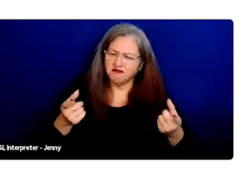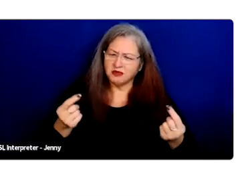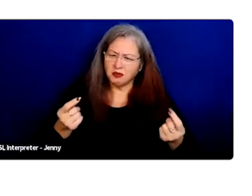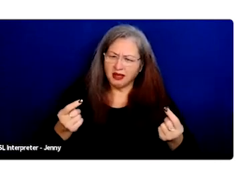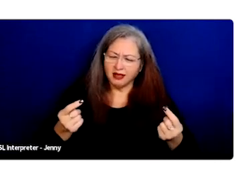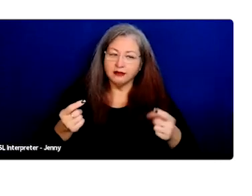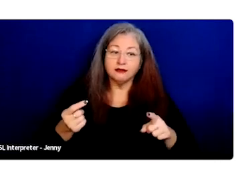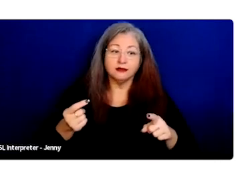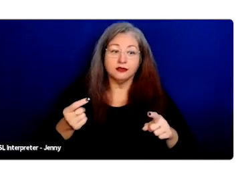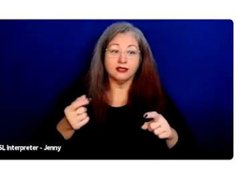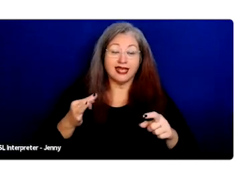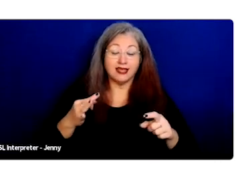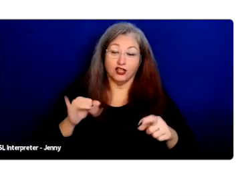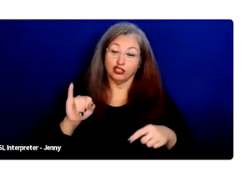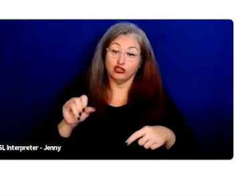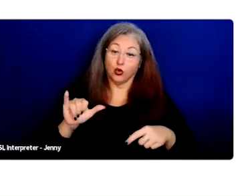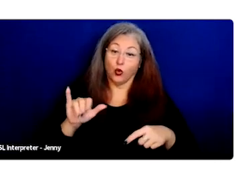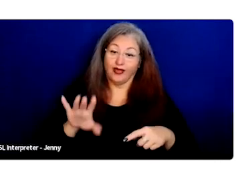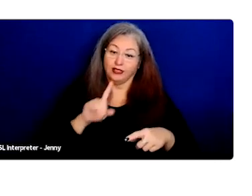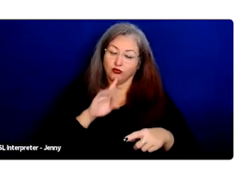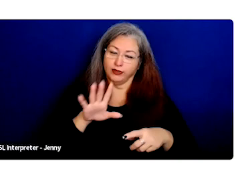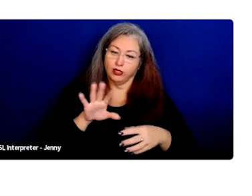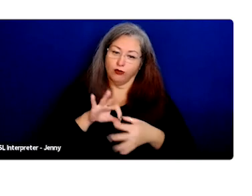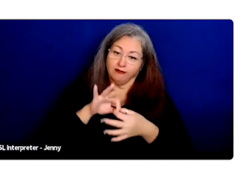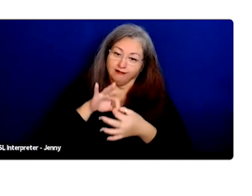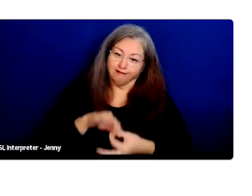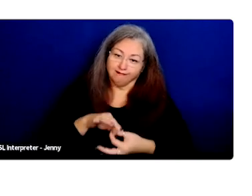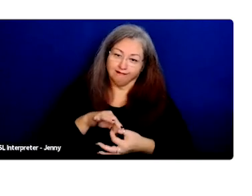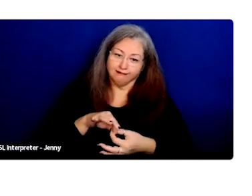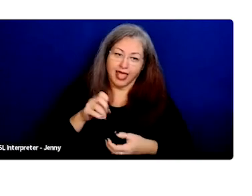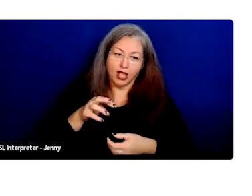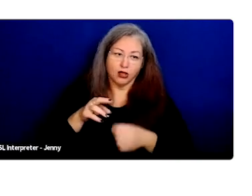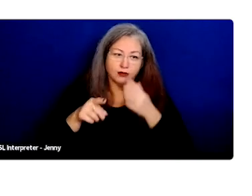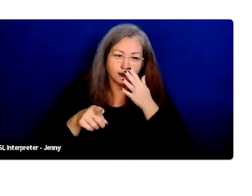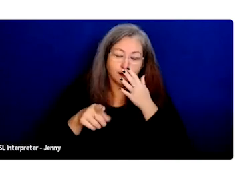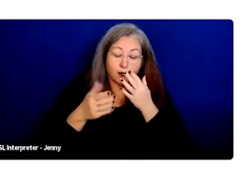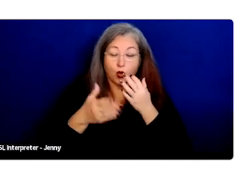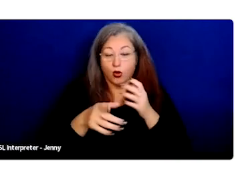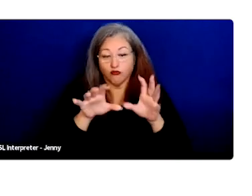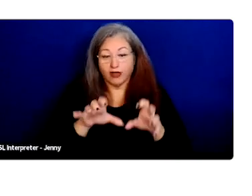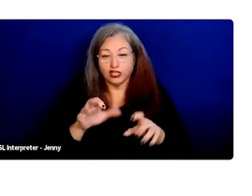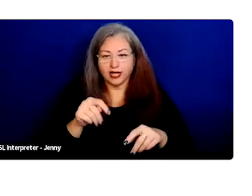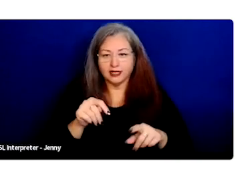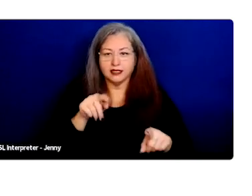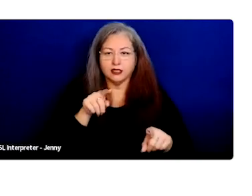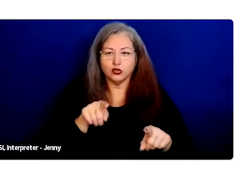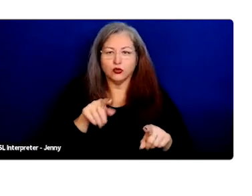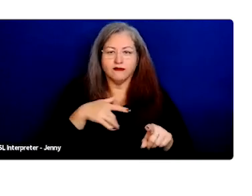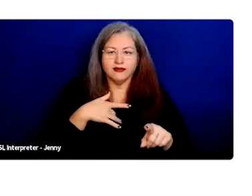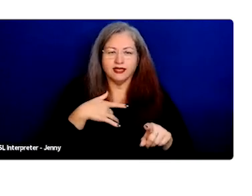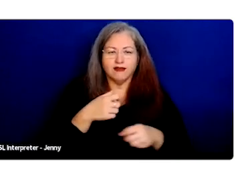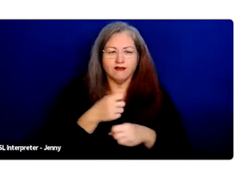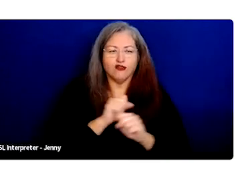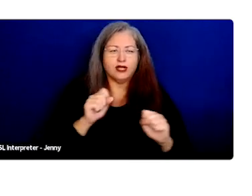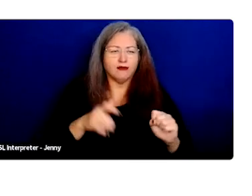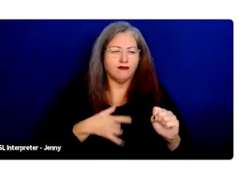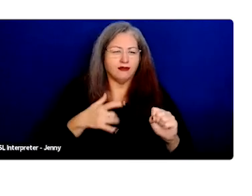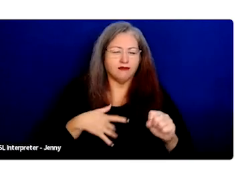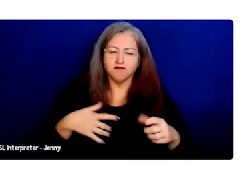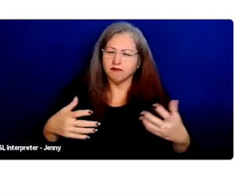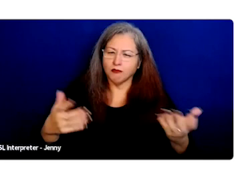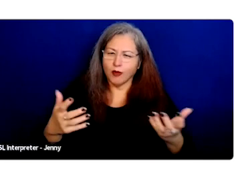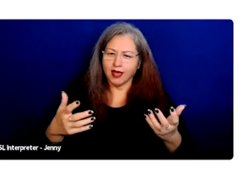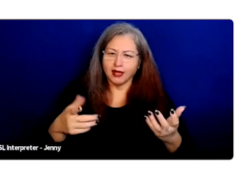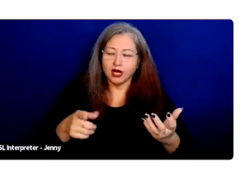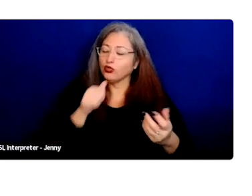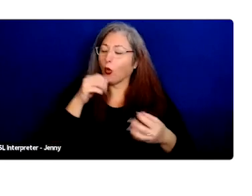If joy is the anchor, take a moment to write in the chat, what are freedom feelings? Don't